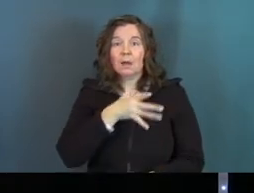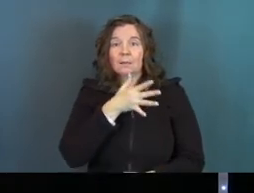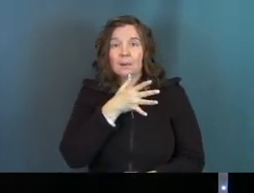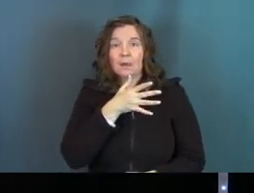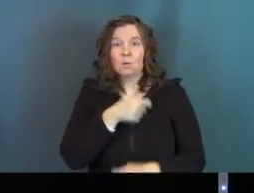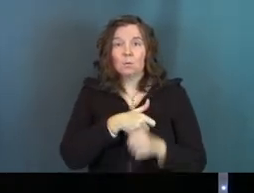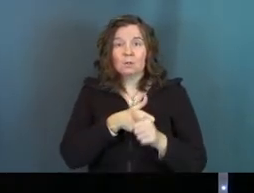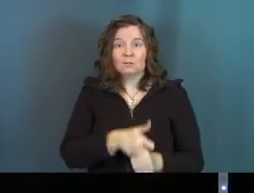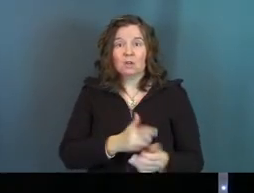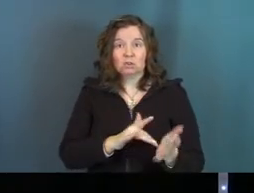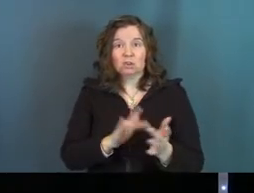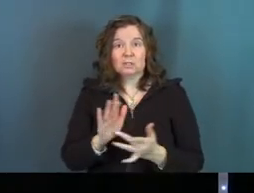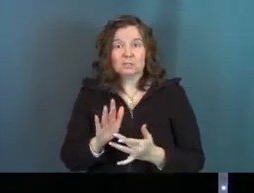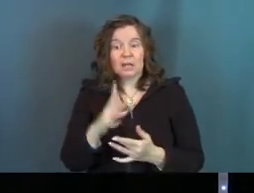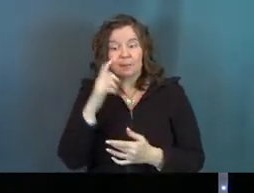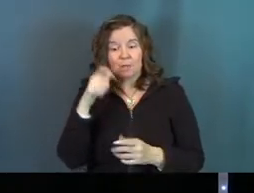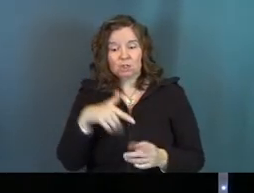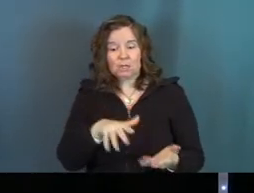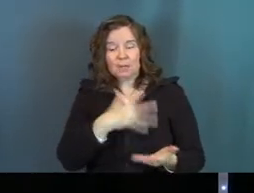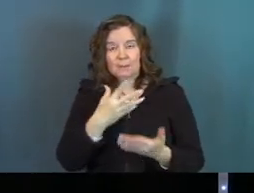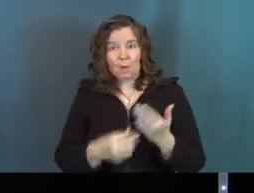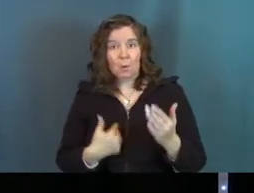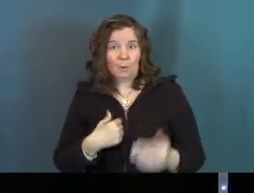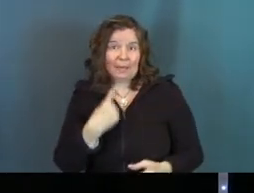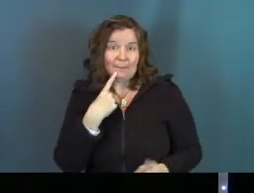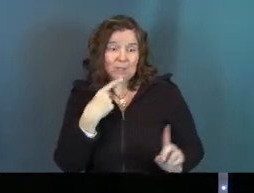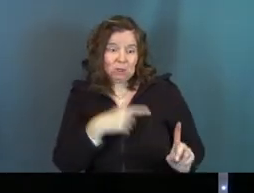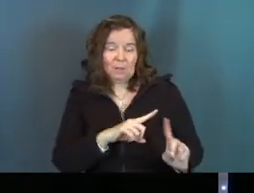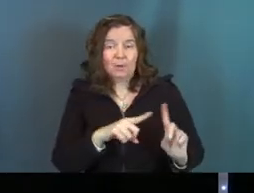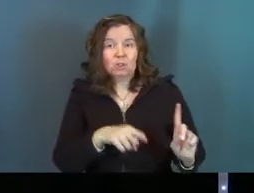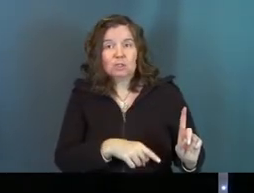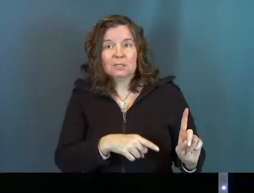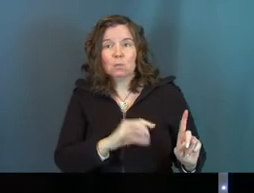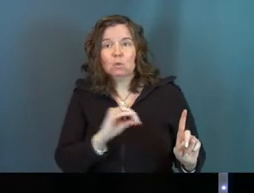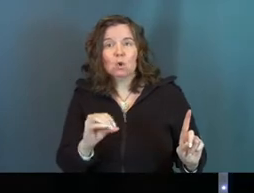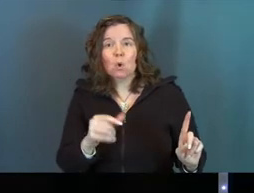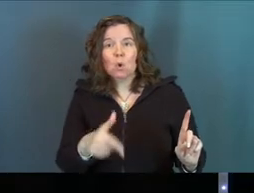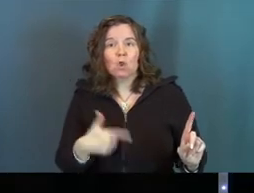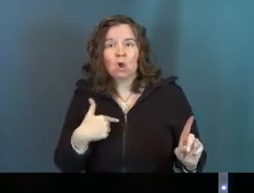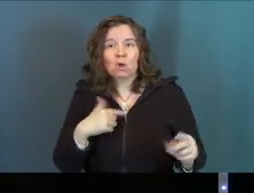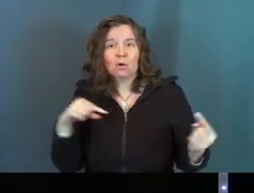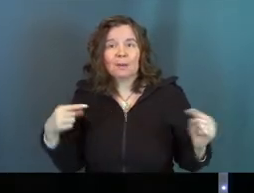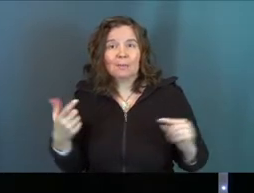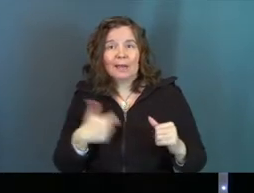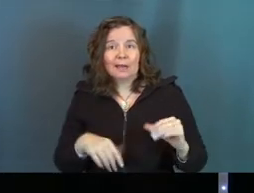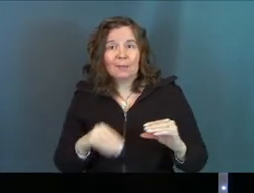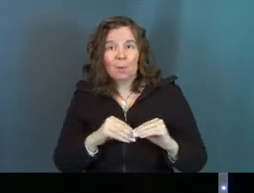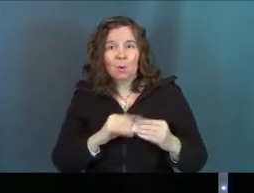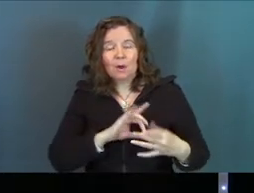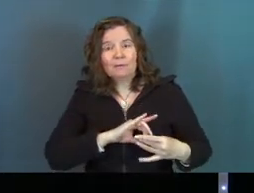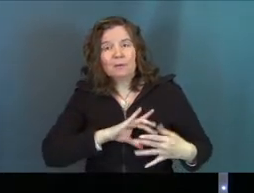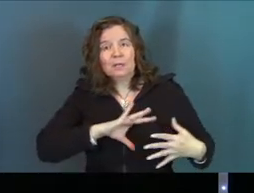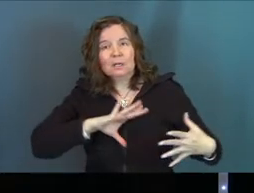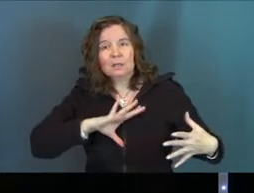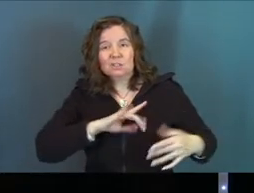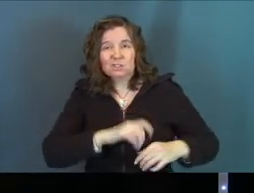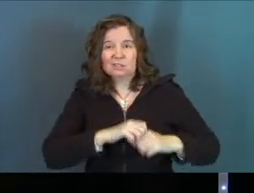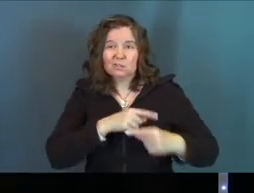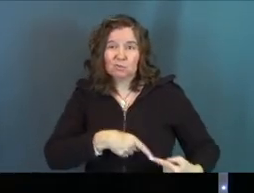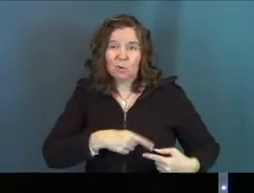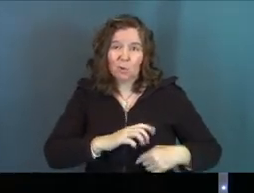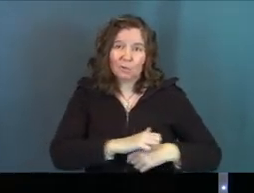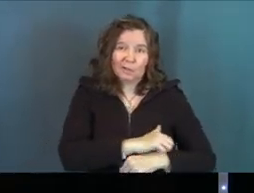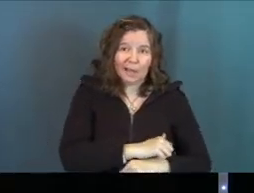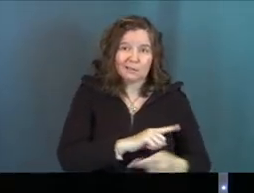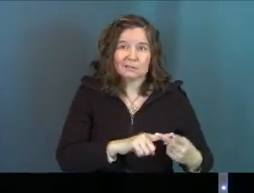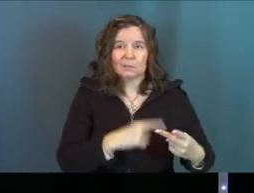mom was a follower of Jesus, and because she had passed away, we miss her, but she was no longer in pain, right? She had struggled with cancer. She had struggled